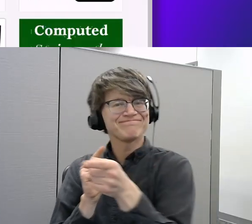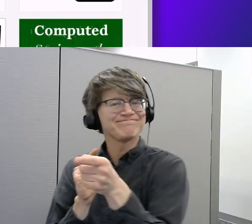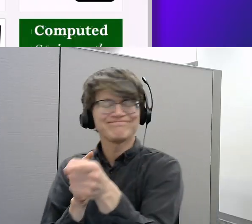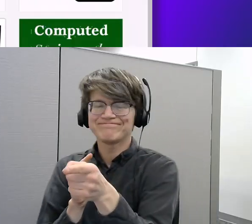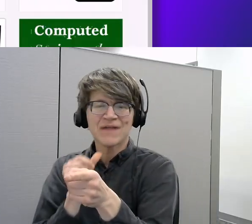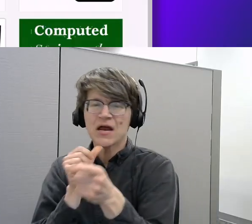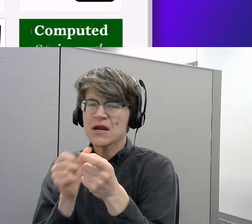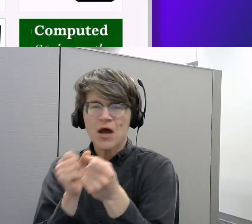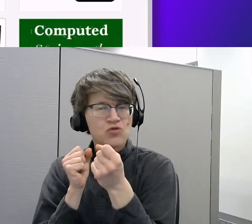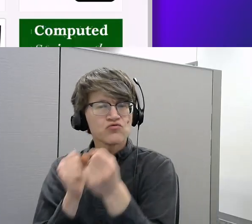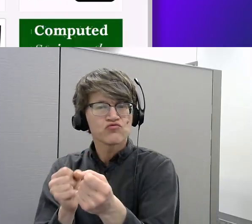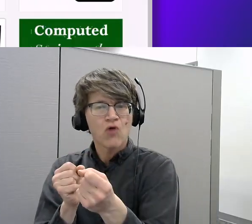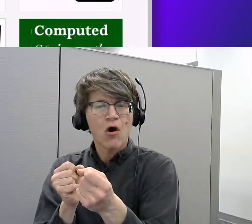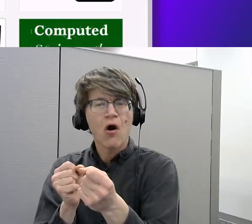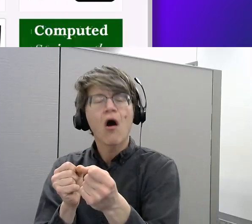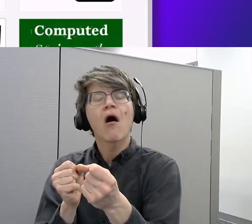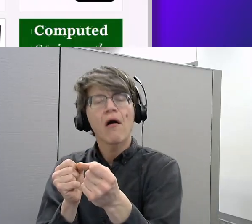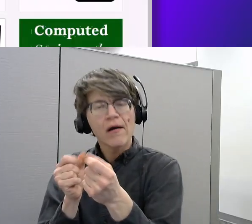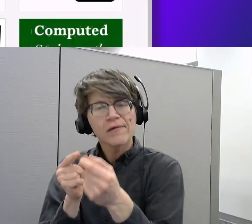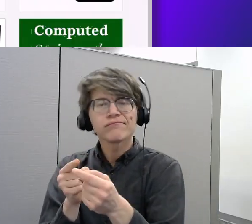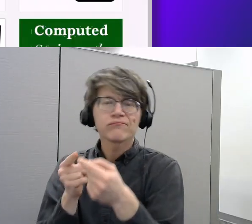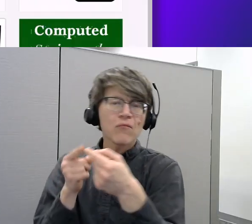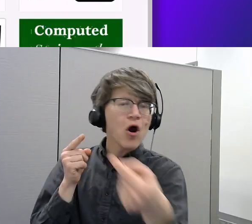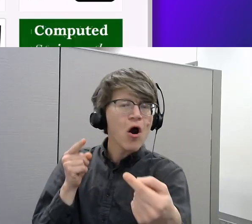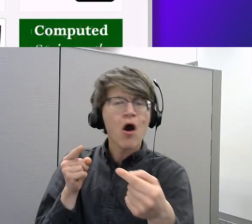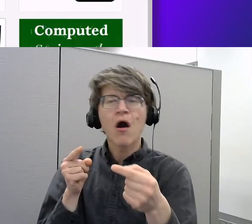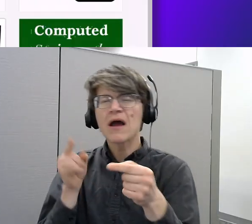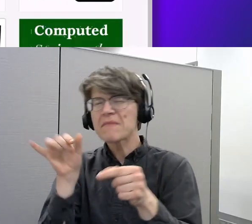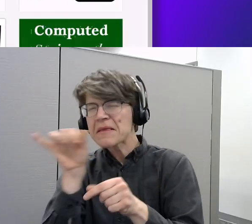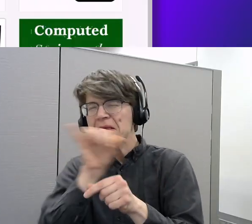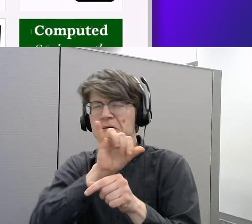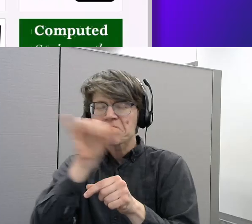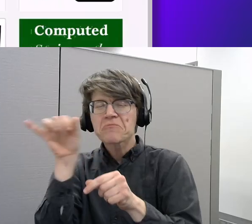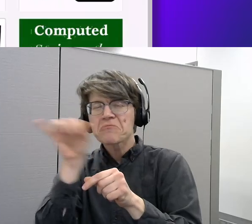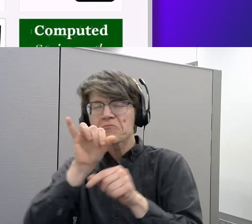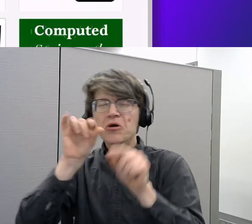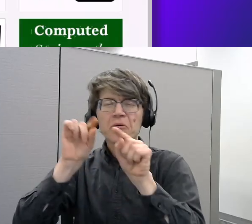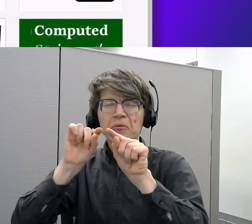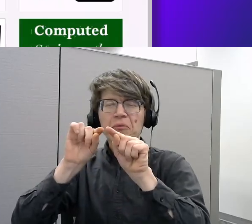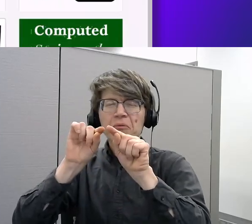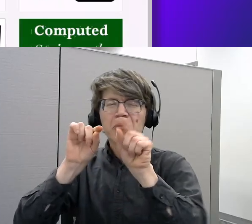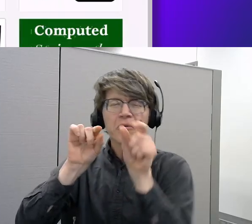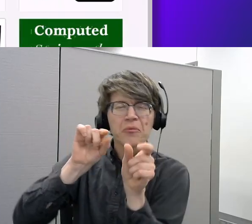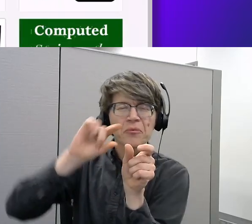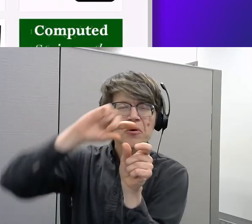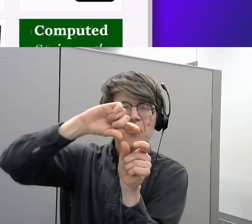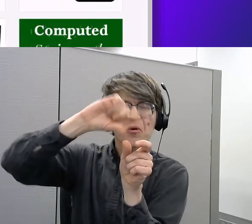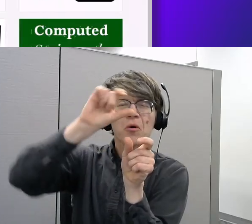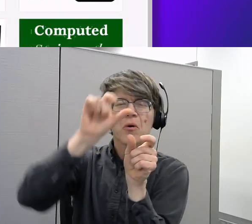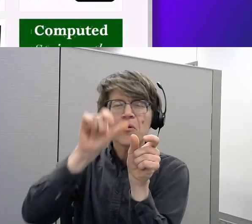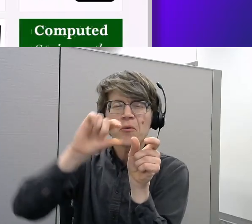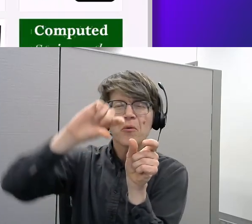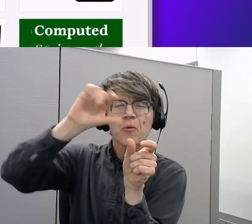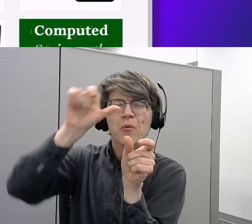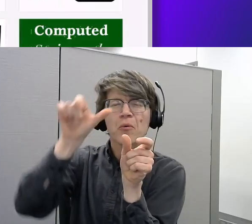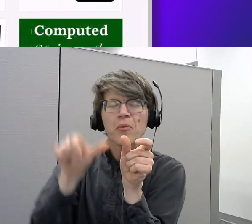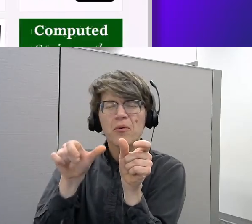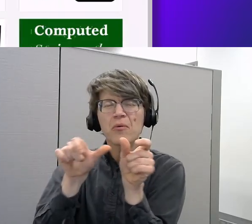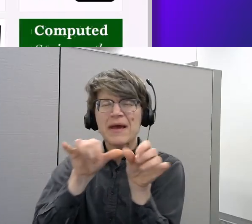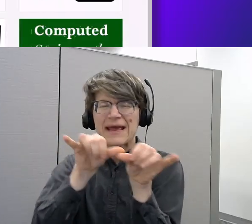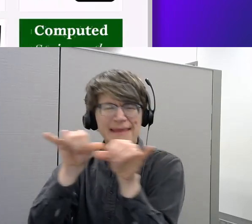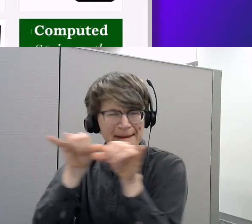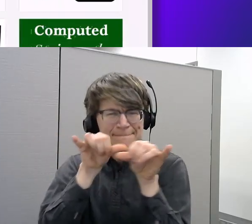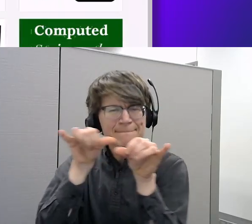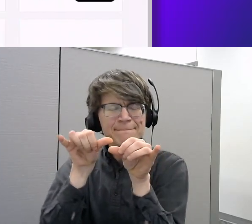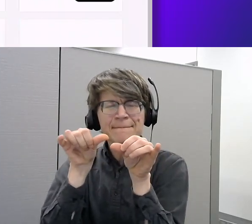contrast. It's roughly the same. There is contrast, but it's roughly the same between the different parts of the letter forms. So if I come over